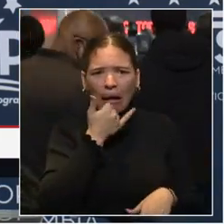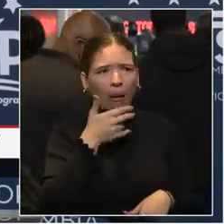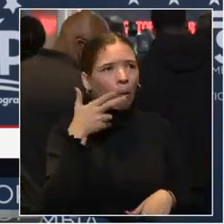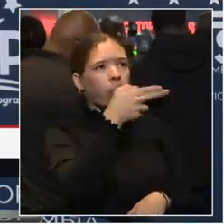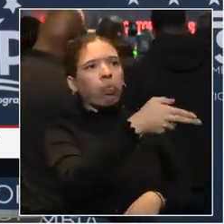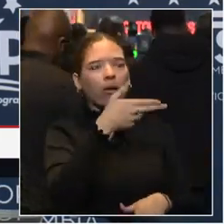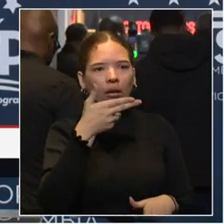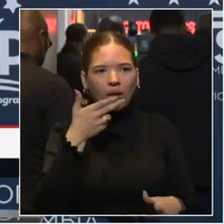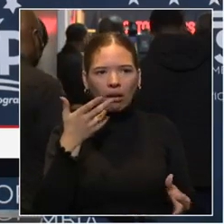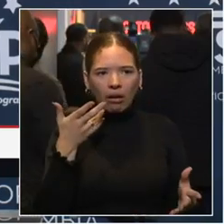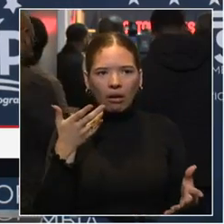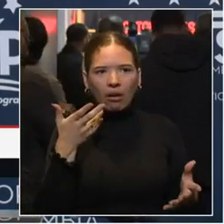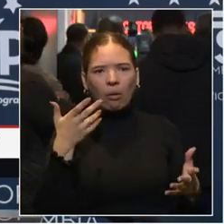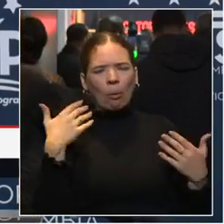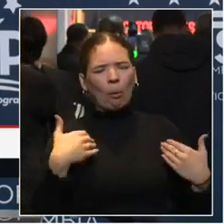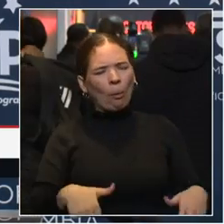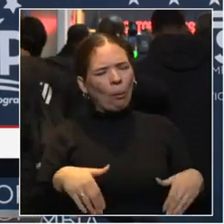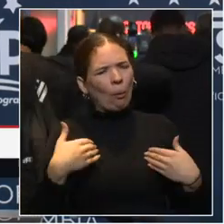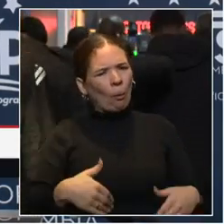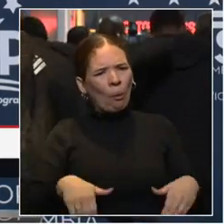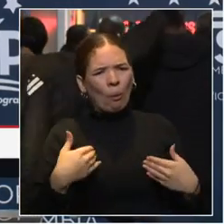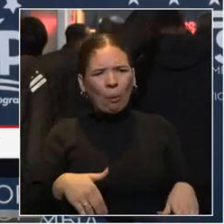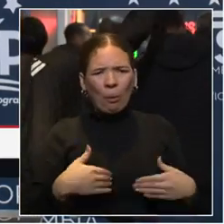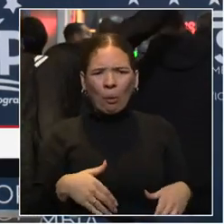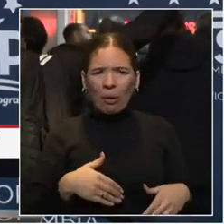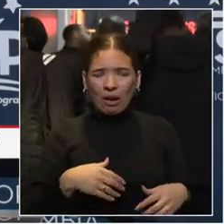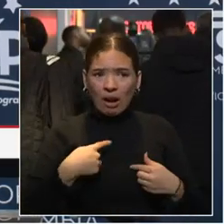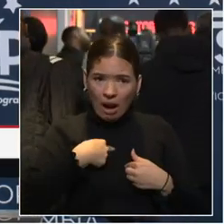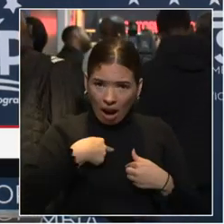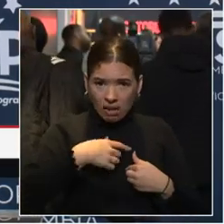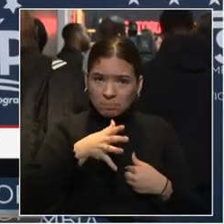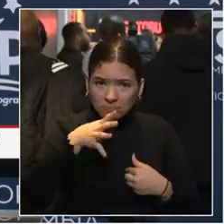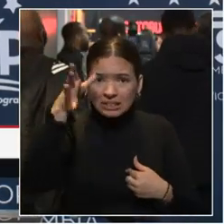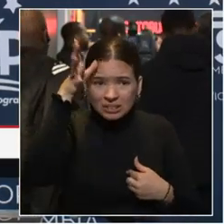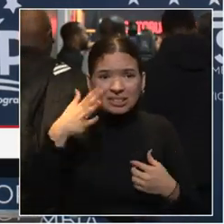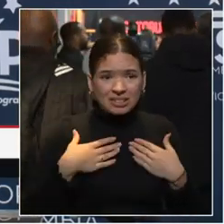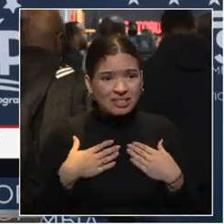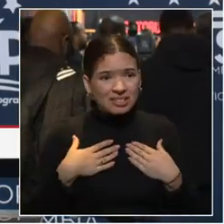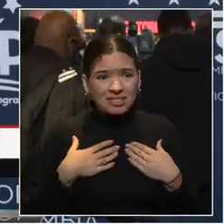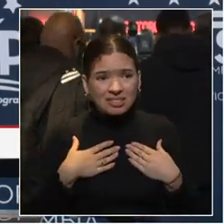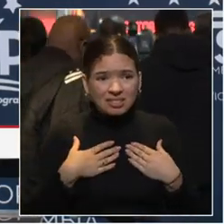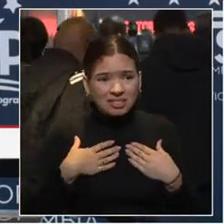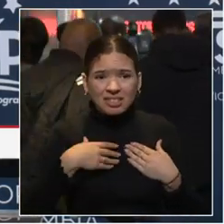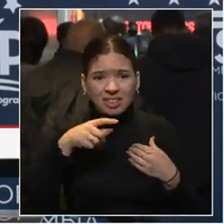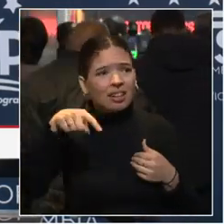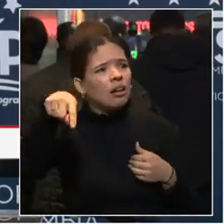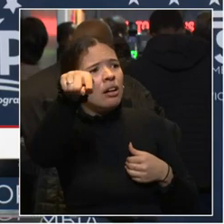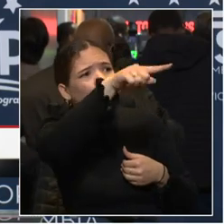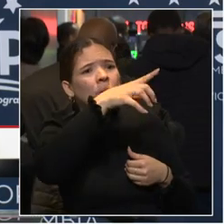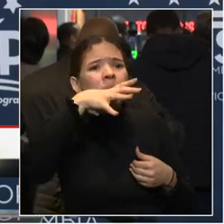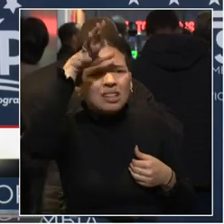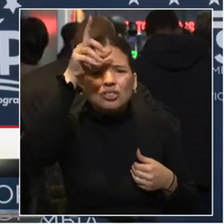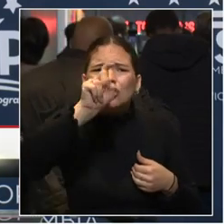discharge. And as a parent, and all parents should think about where are your kids?